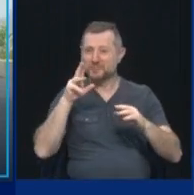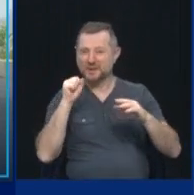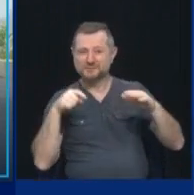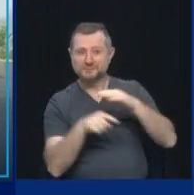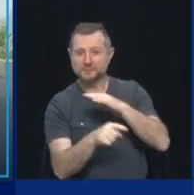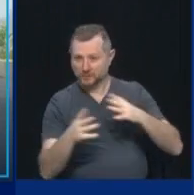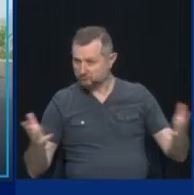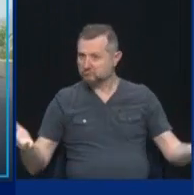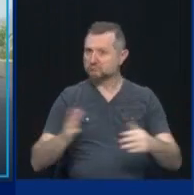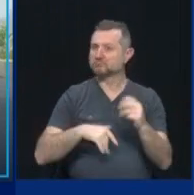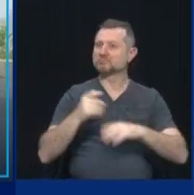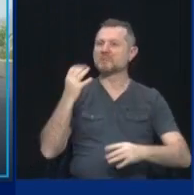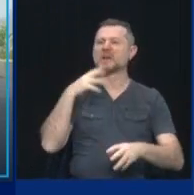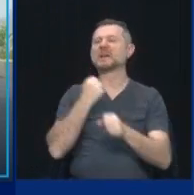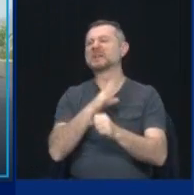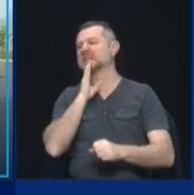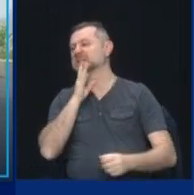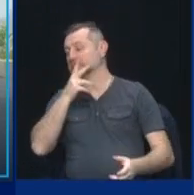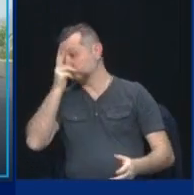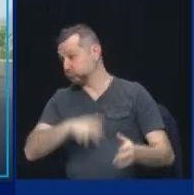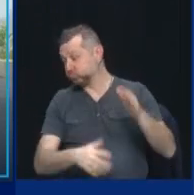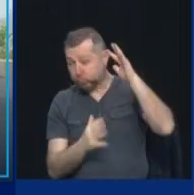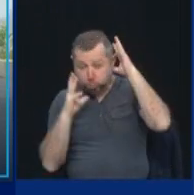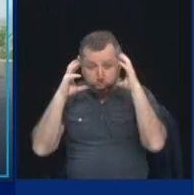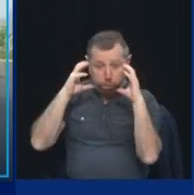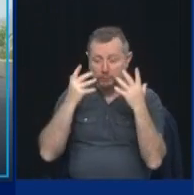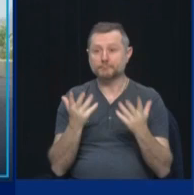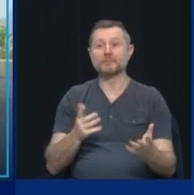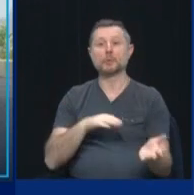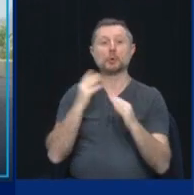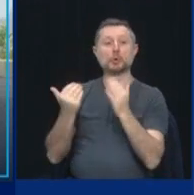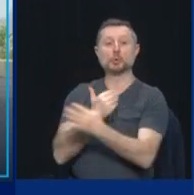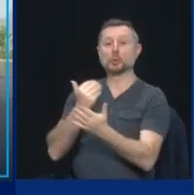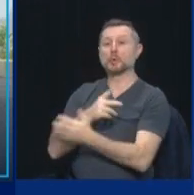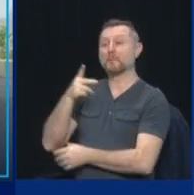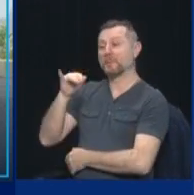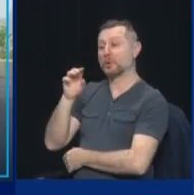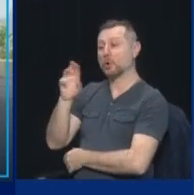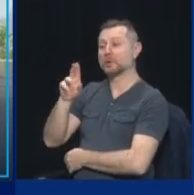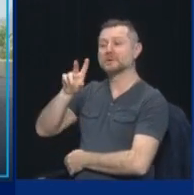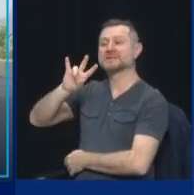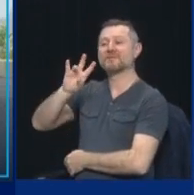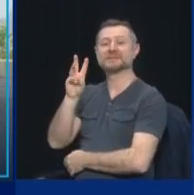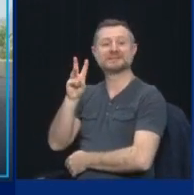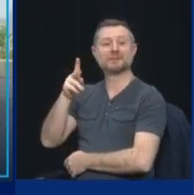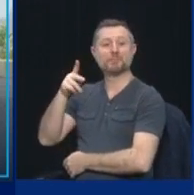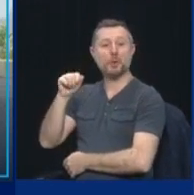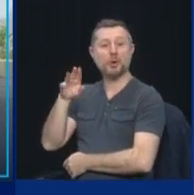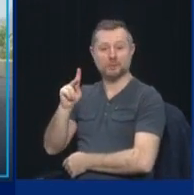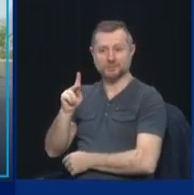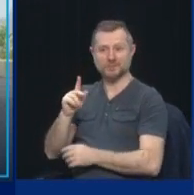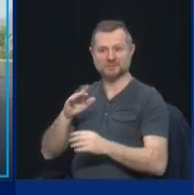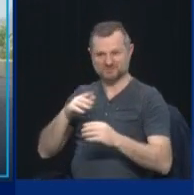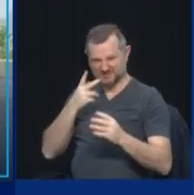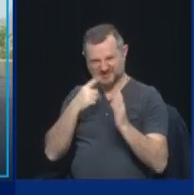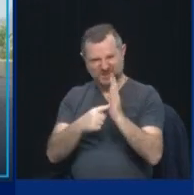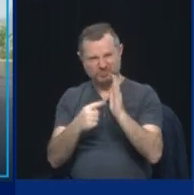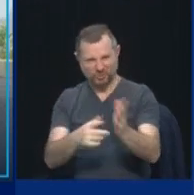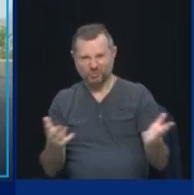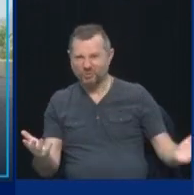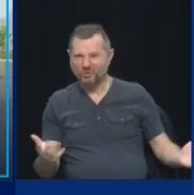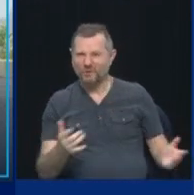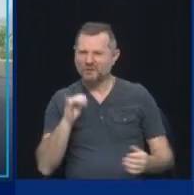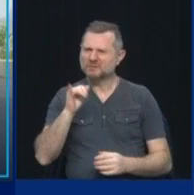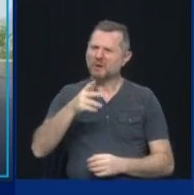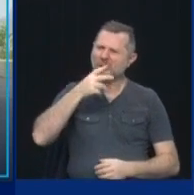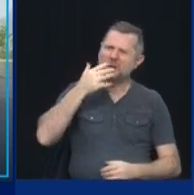anything? New Pier 76, just another symbol of showing you don't have to dwell in